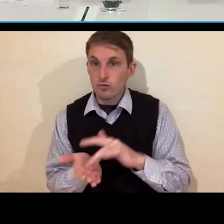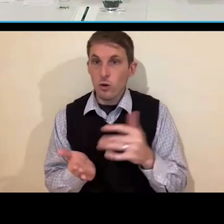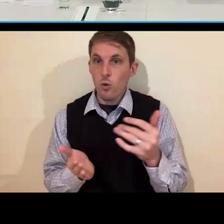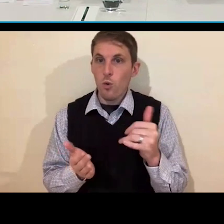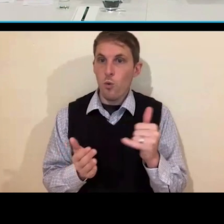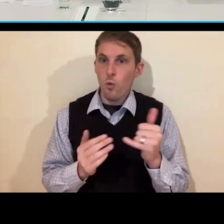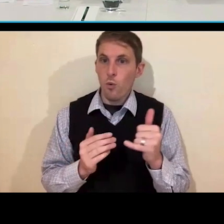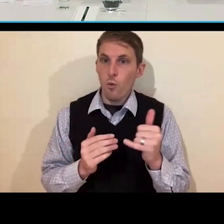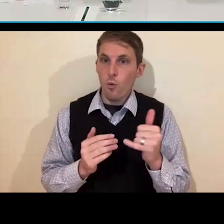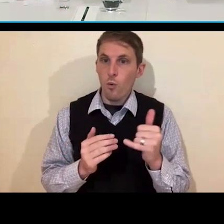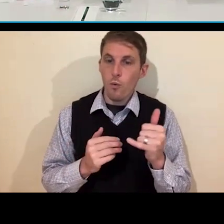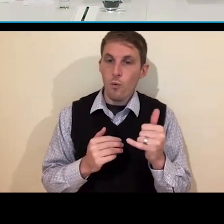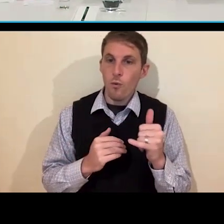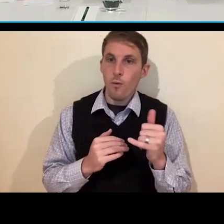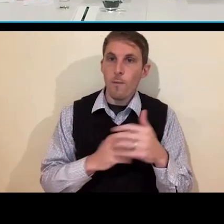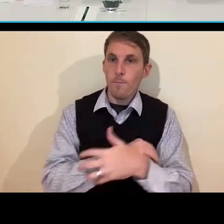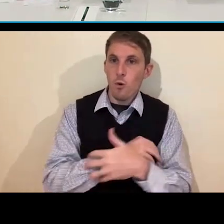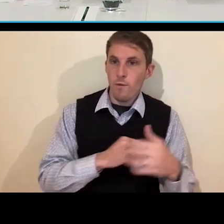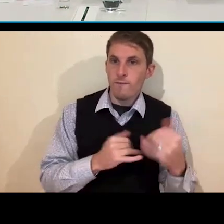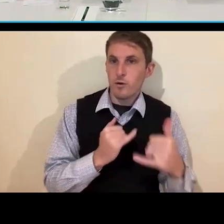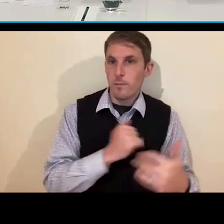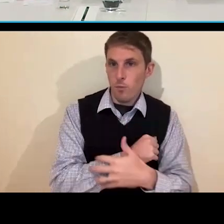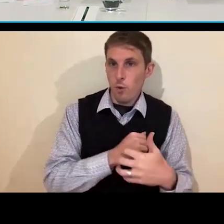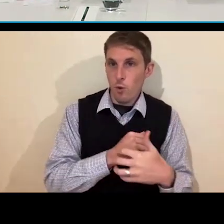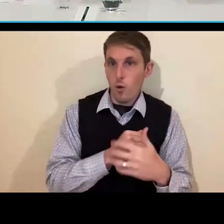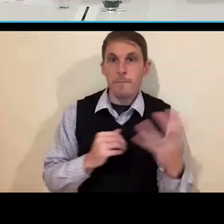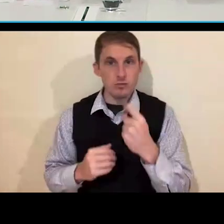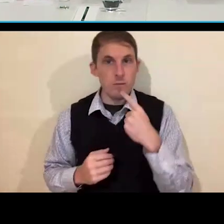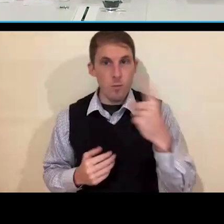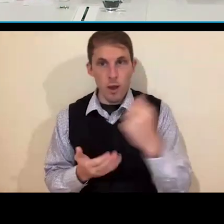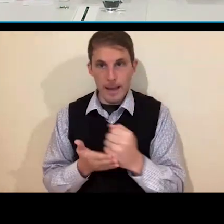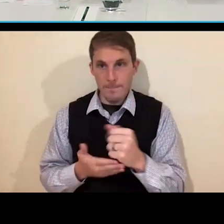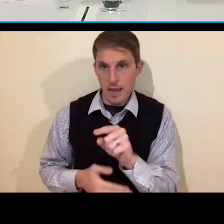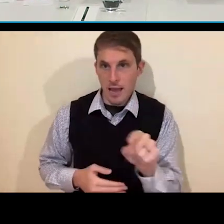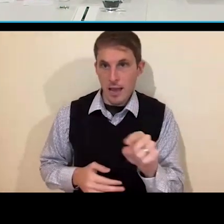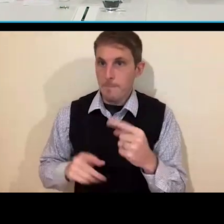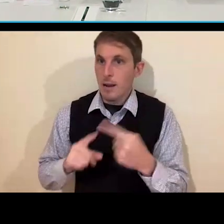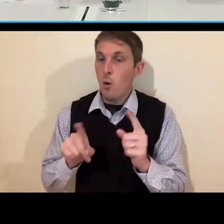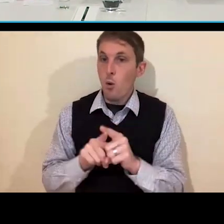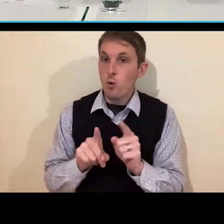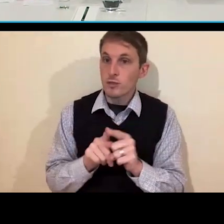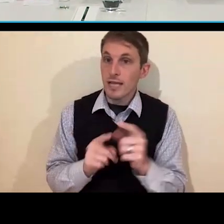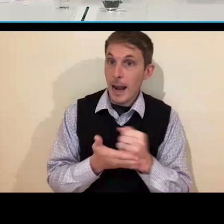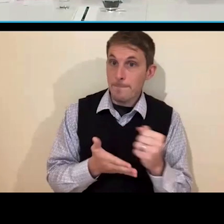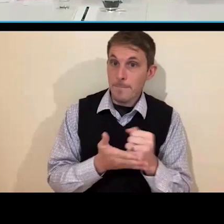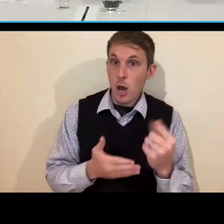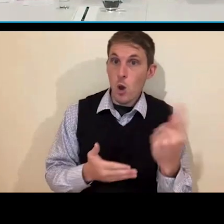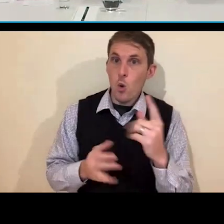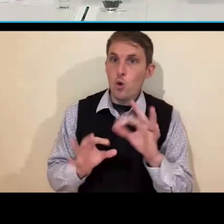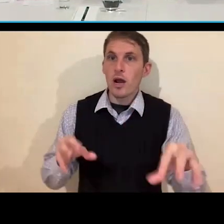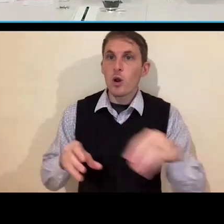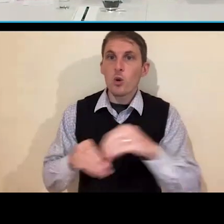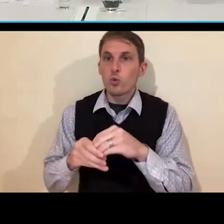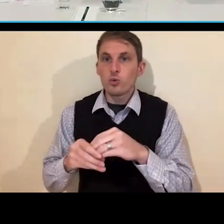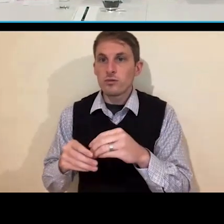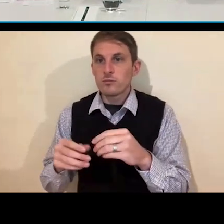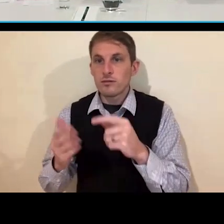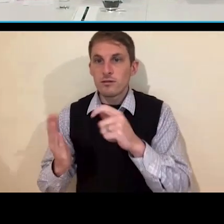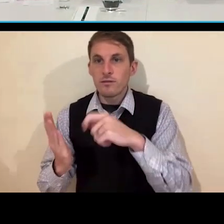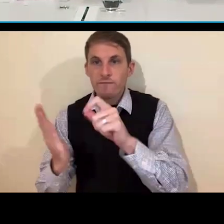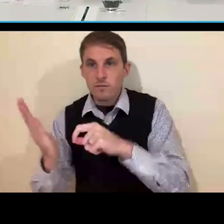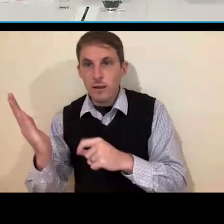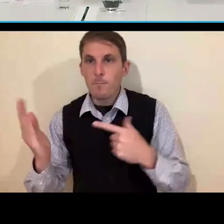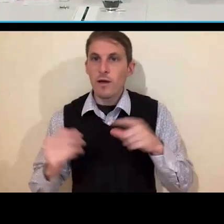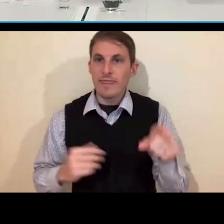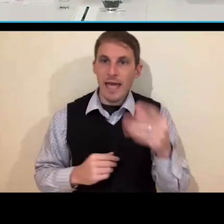or very poor. You should also report on the number of care recipients excluded because they were absent from the service